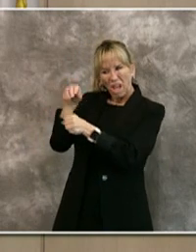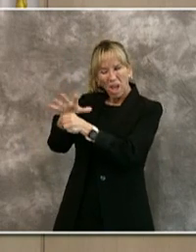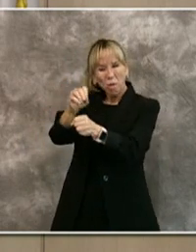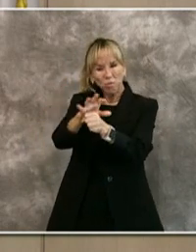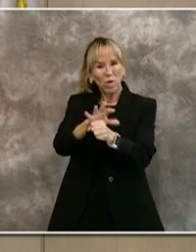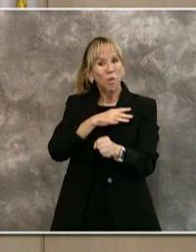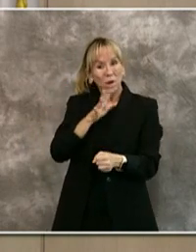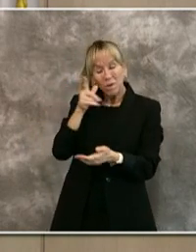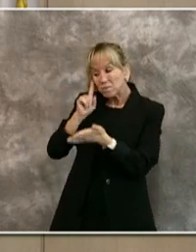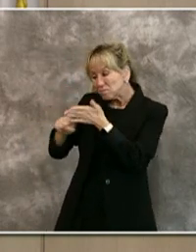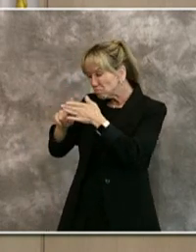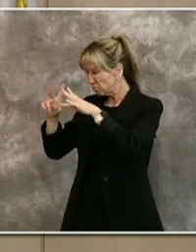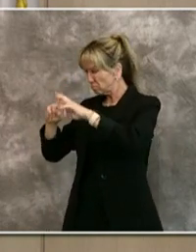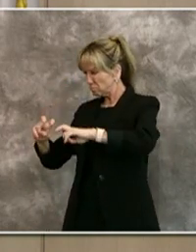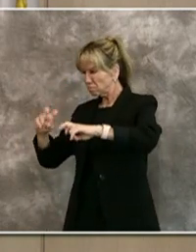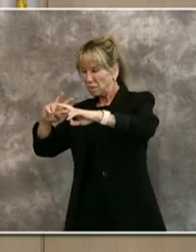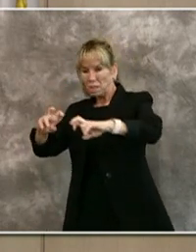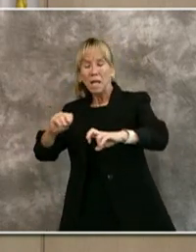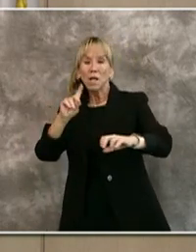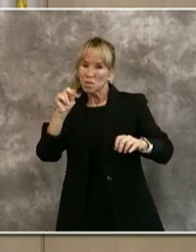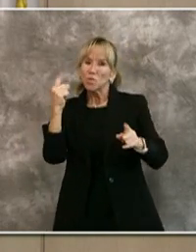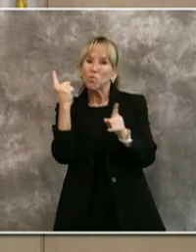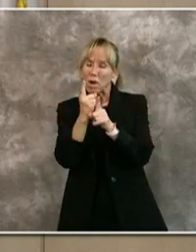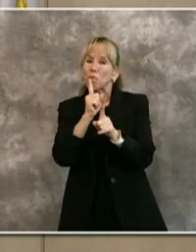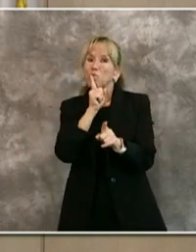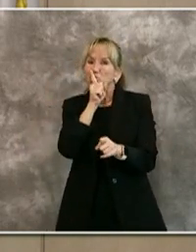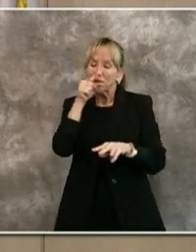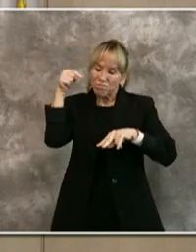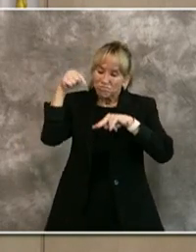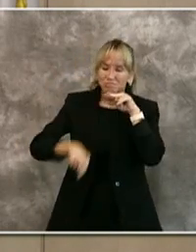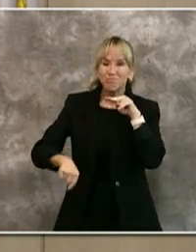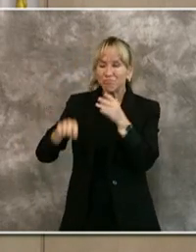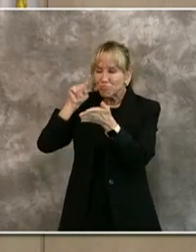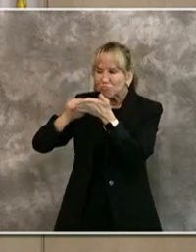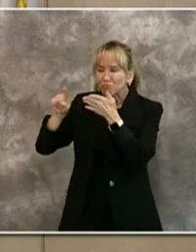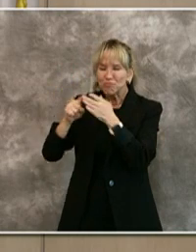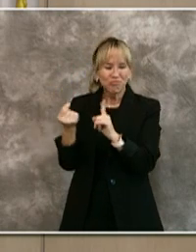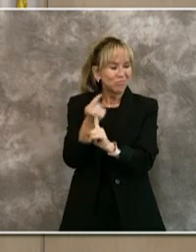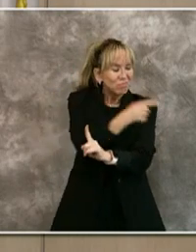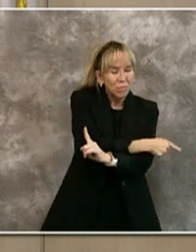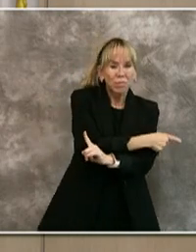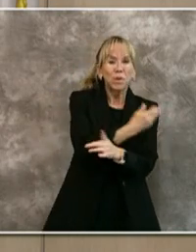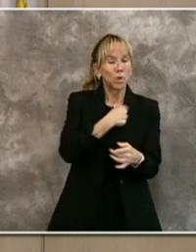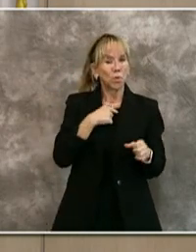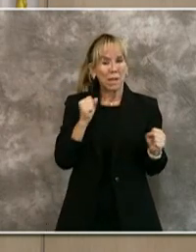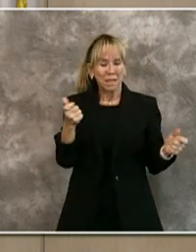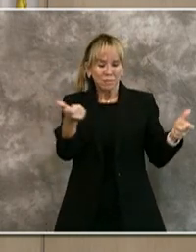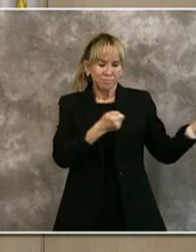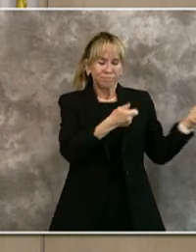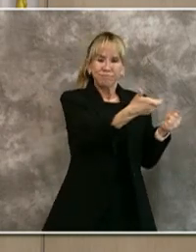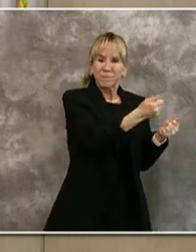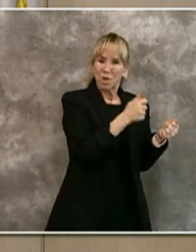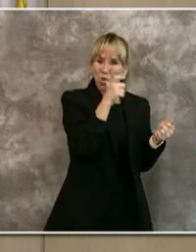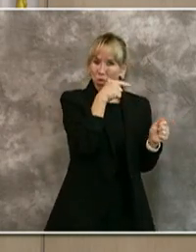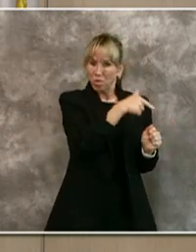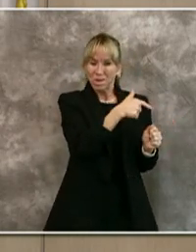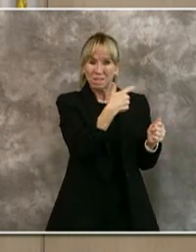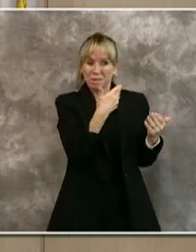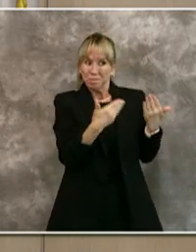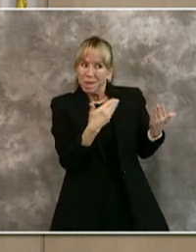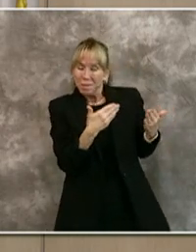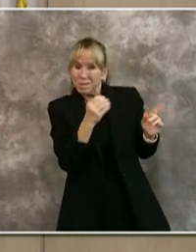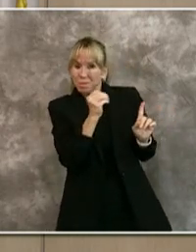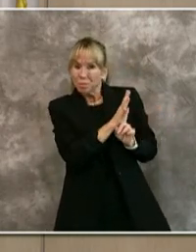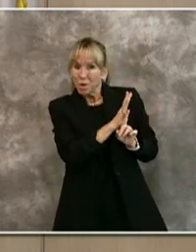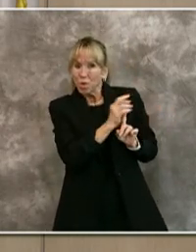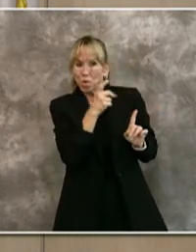conduct appropriate case investigation and contact tracing so that we can pull individuals that are infected or have